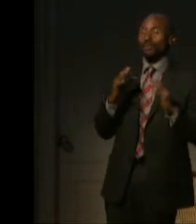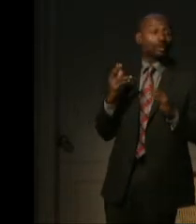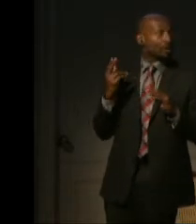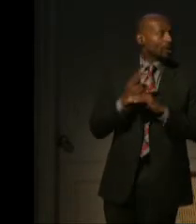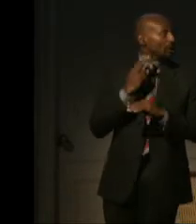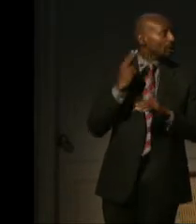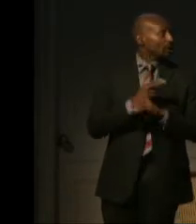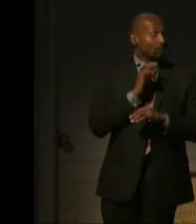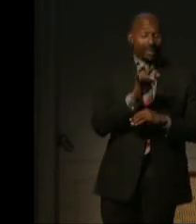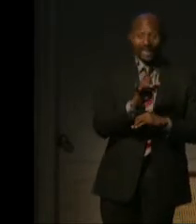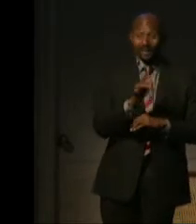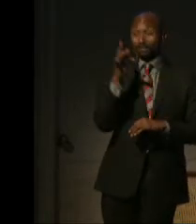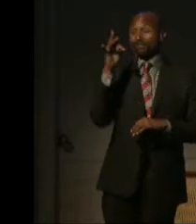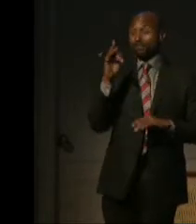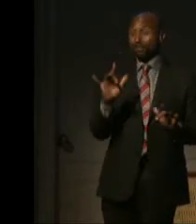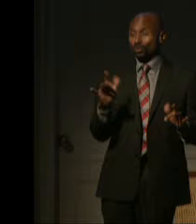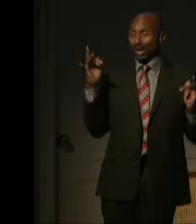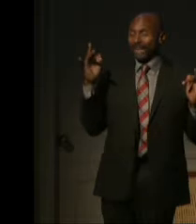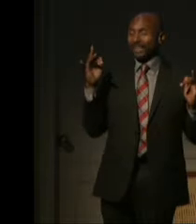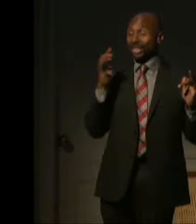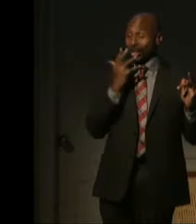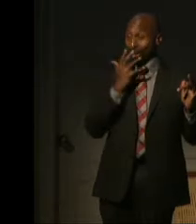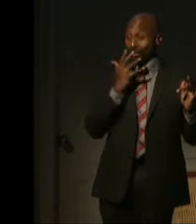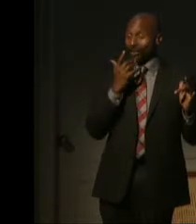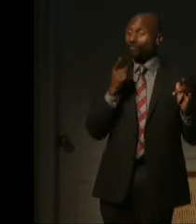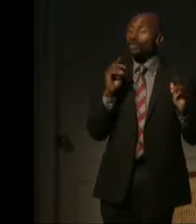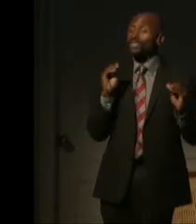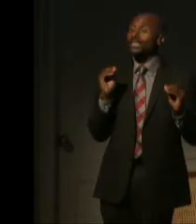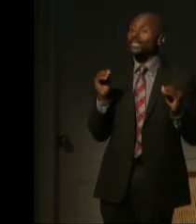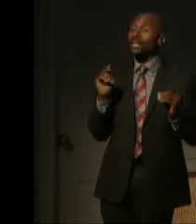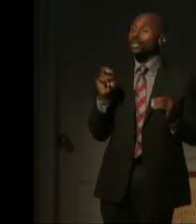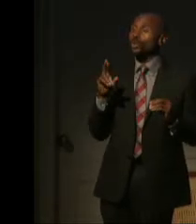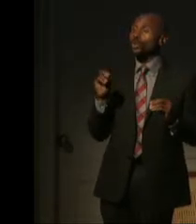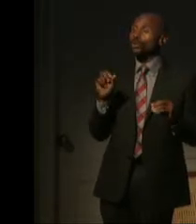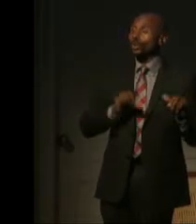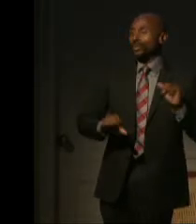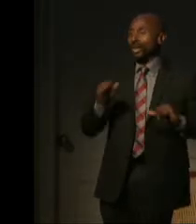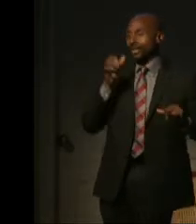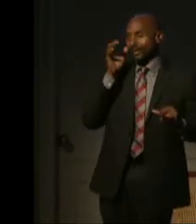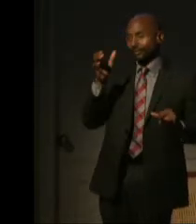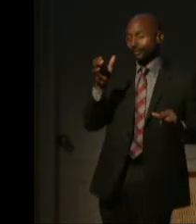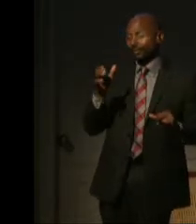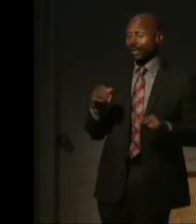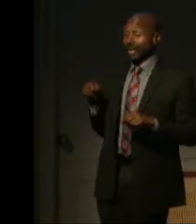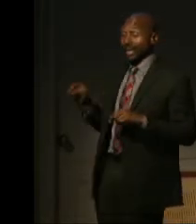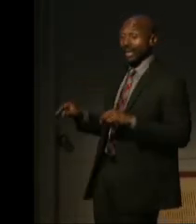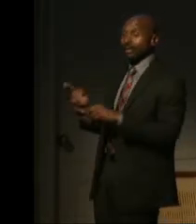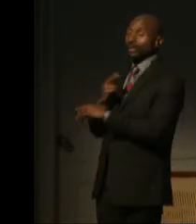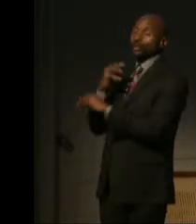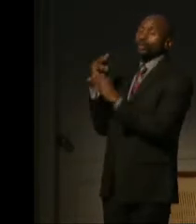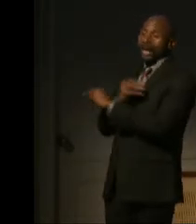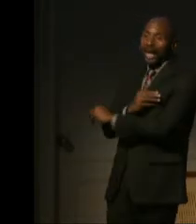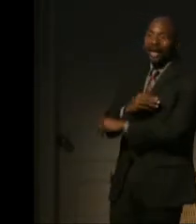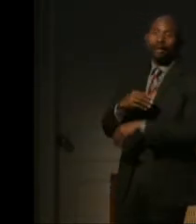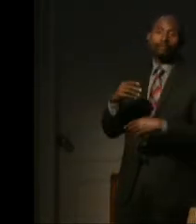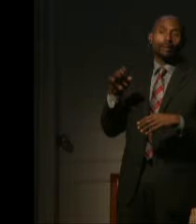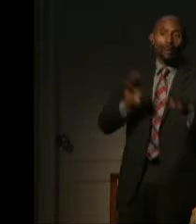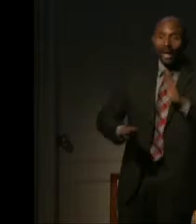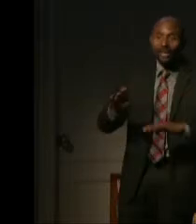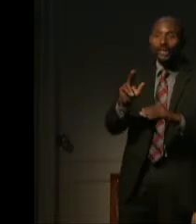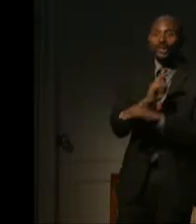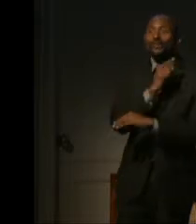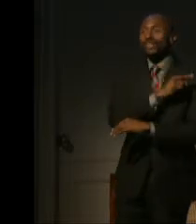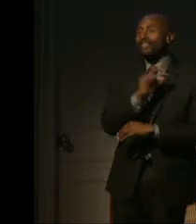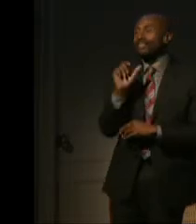ones, as we see here, to teach neuroscience concepts. And ditto for math and stats and biology. We